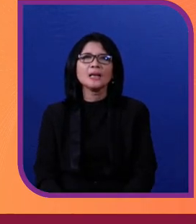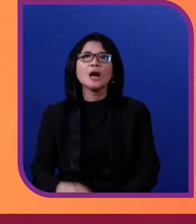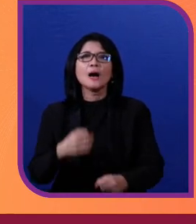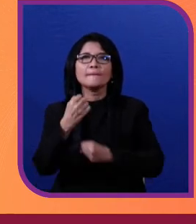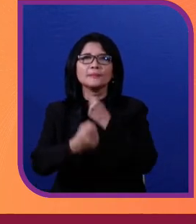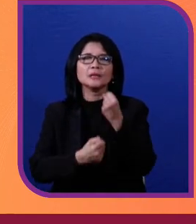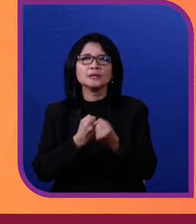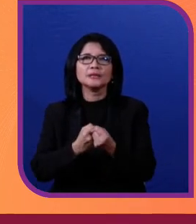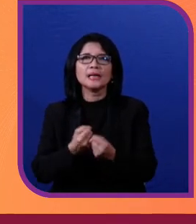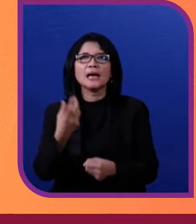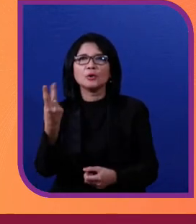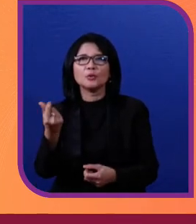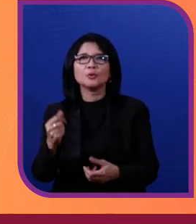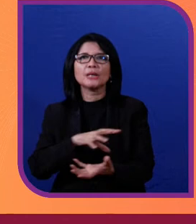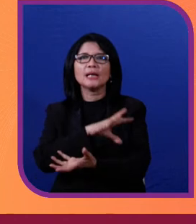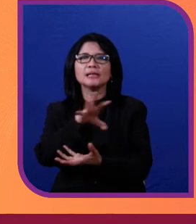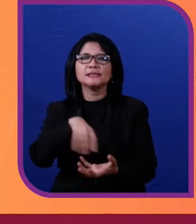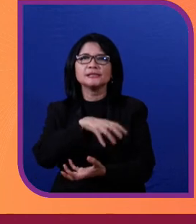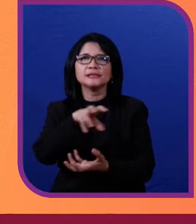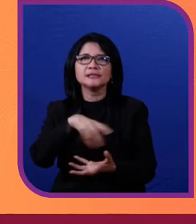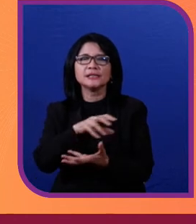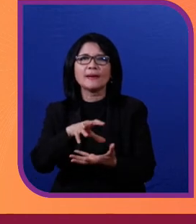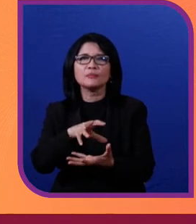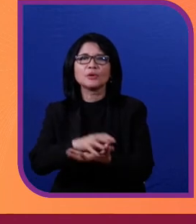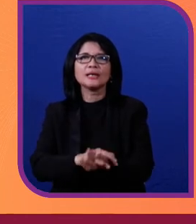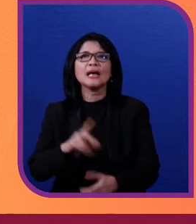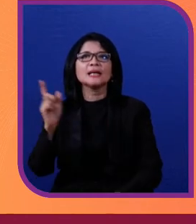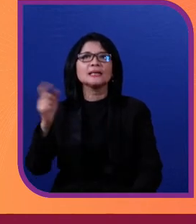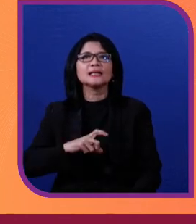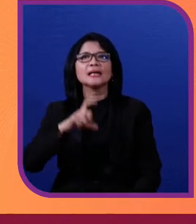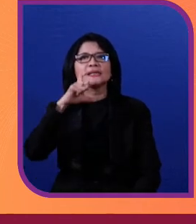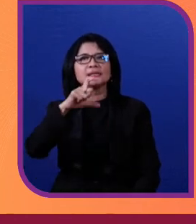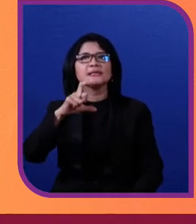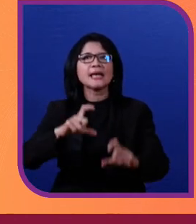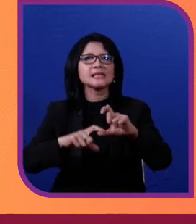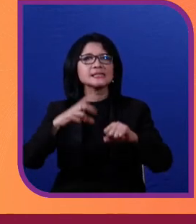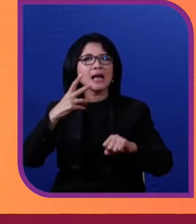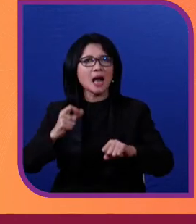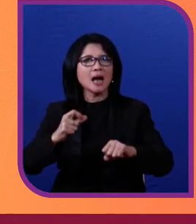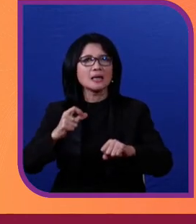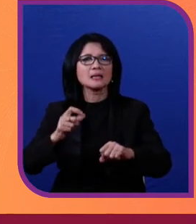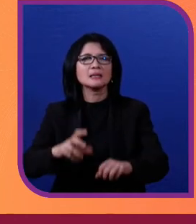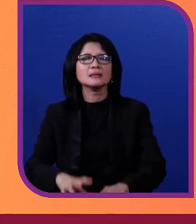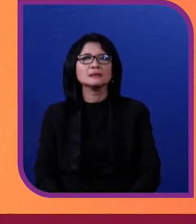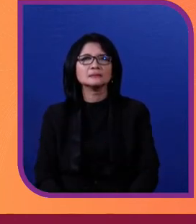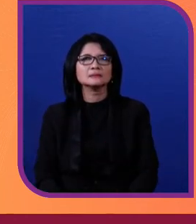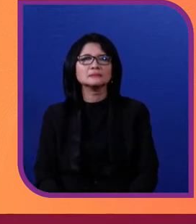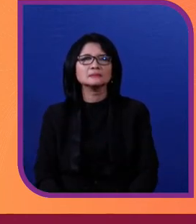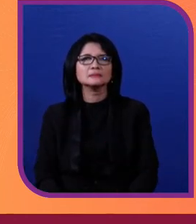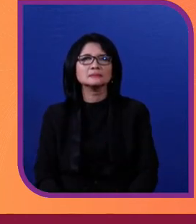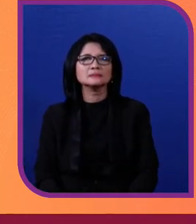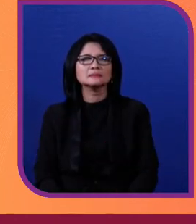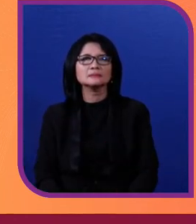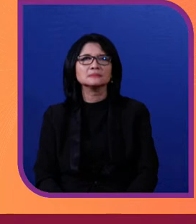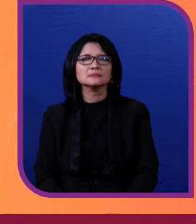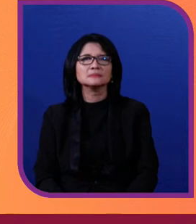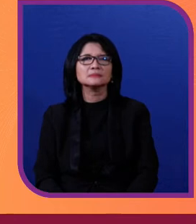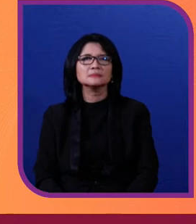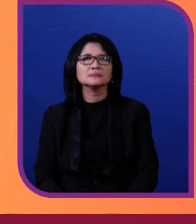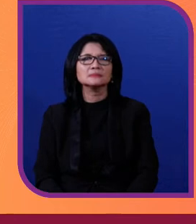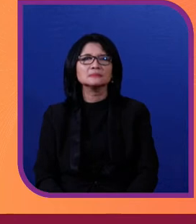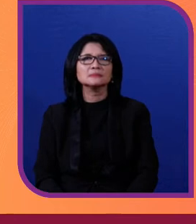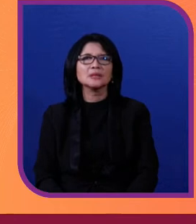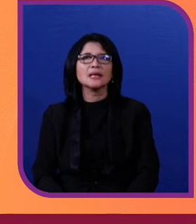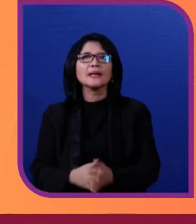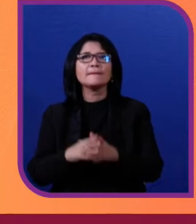kmer in Also we use the a&e sois